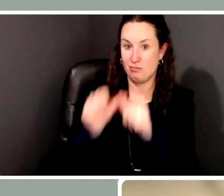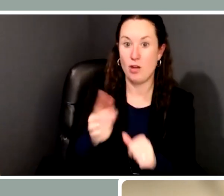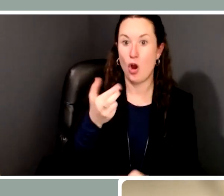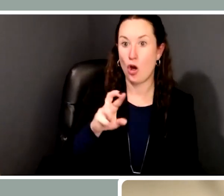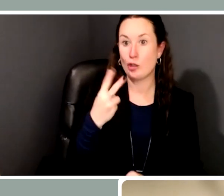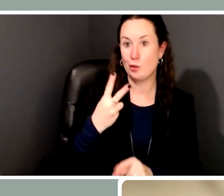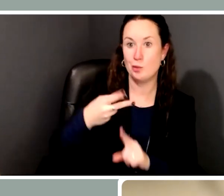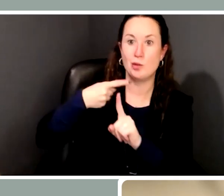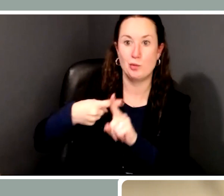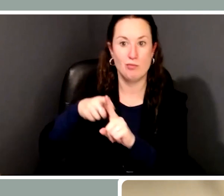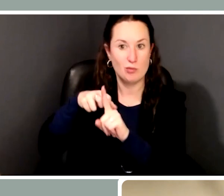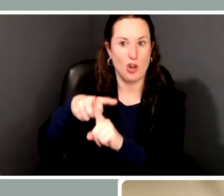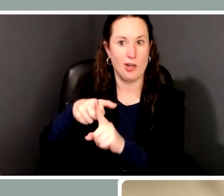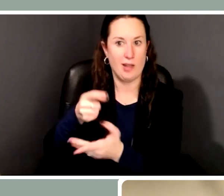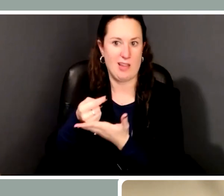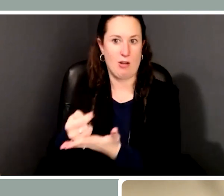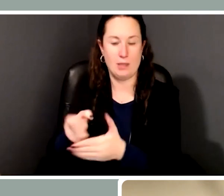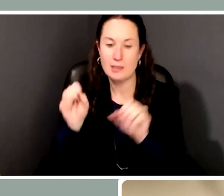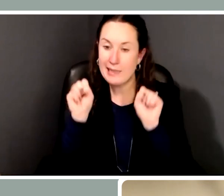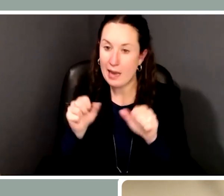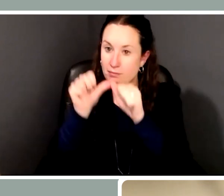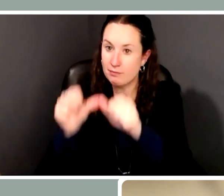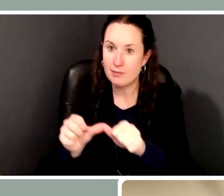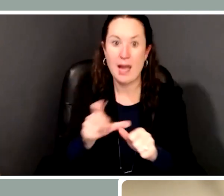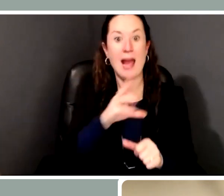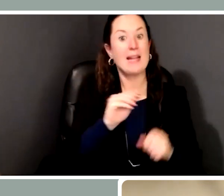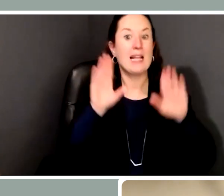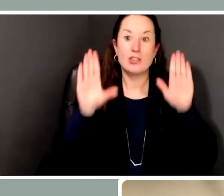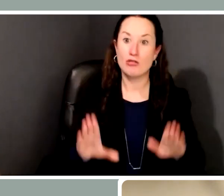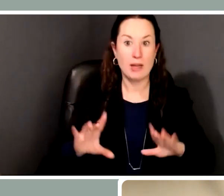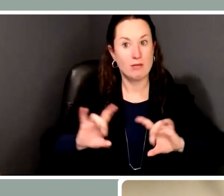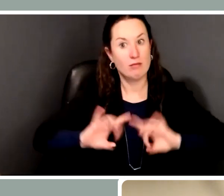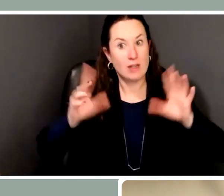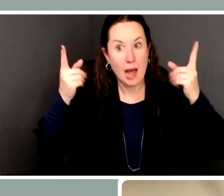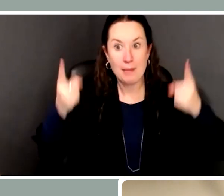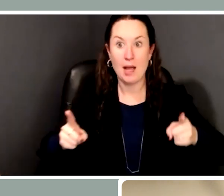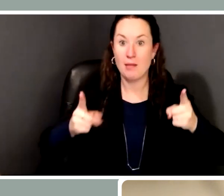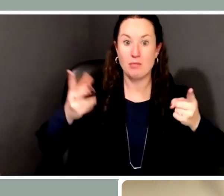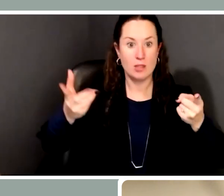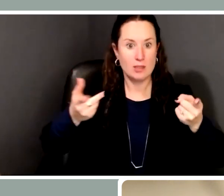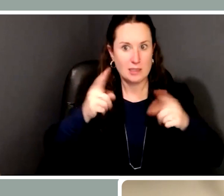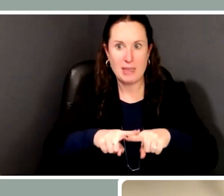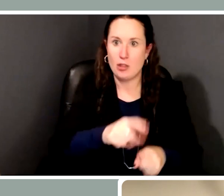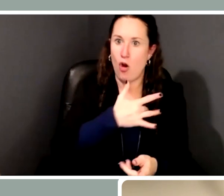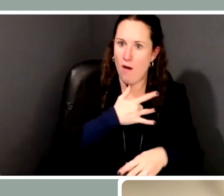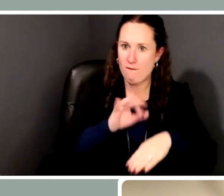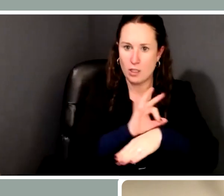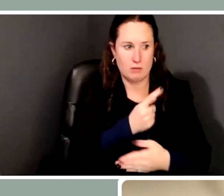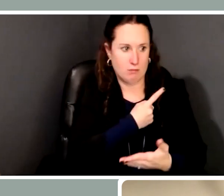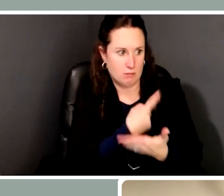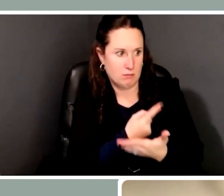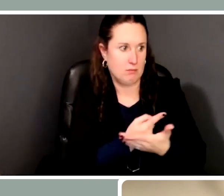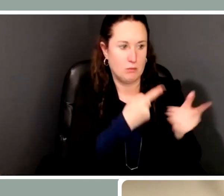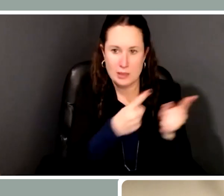therapies. Now, again, that's a graded phenomenon. It depends how low the heart function goes and what's going on. But I think, again,